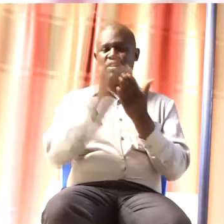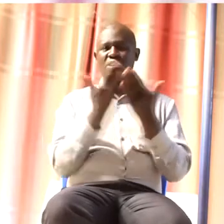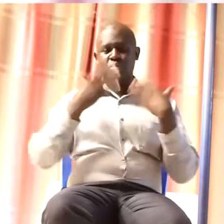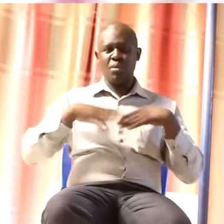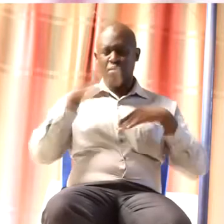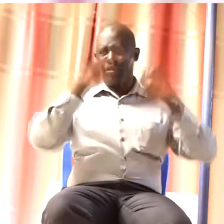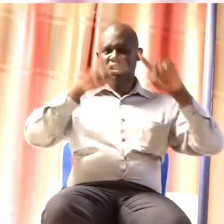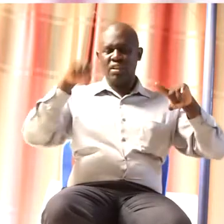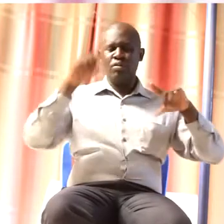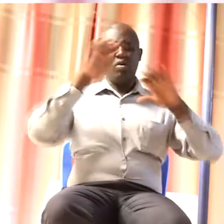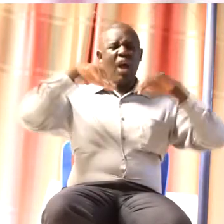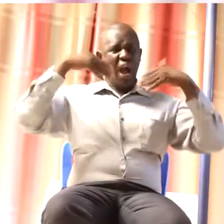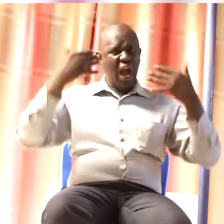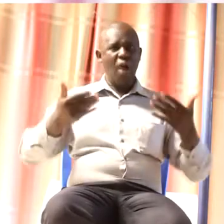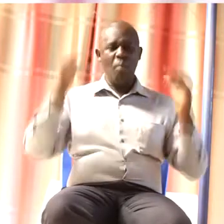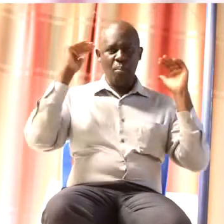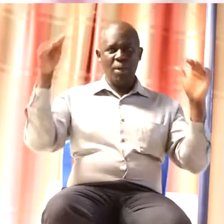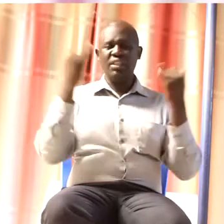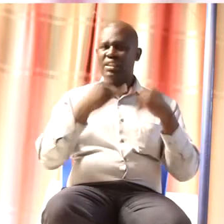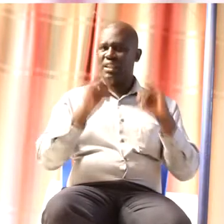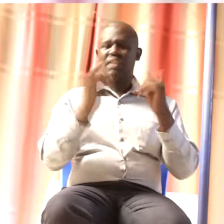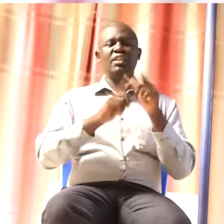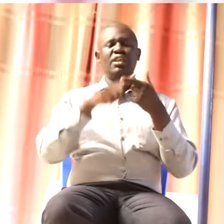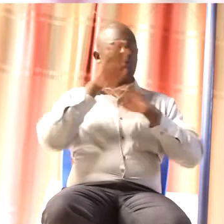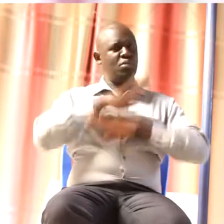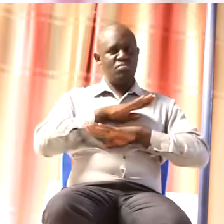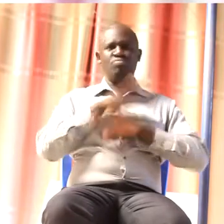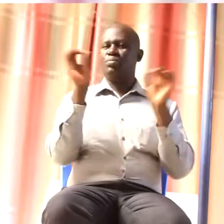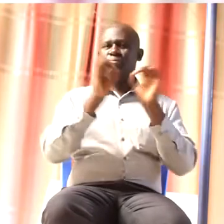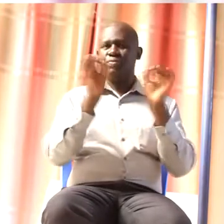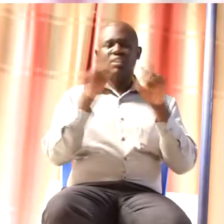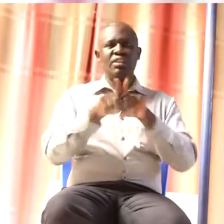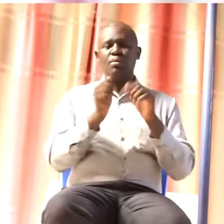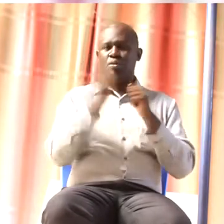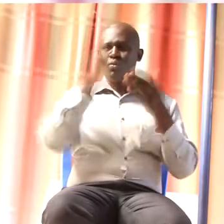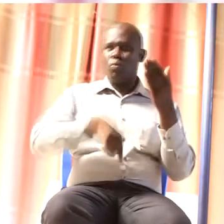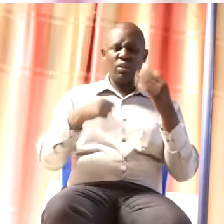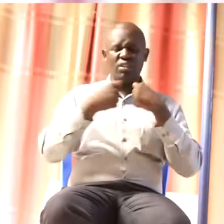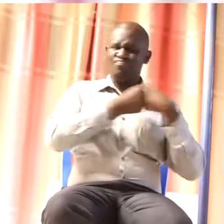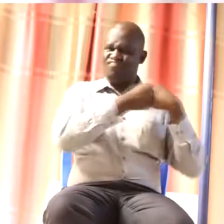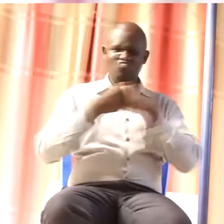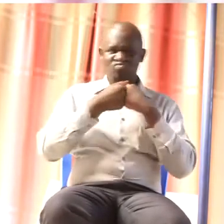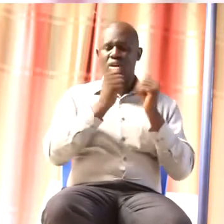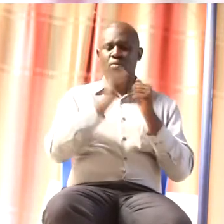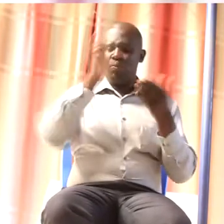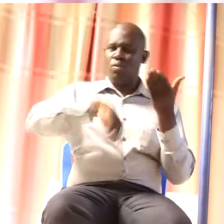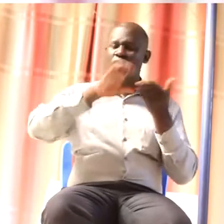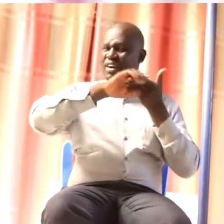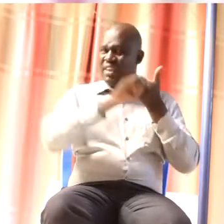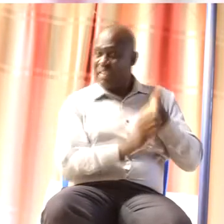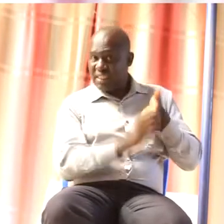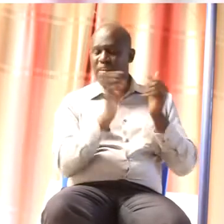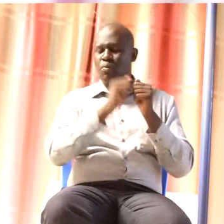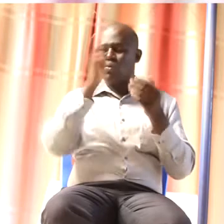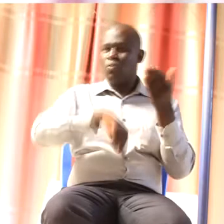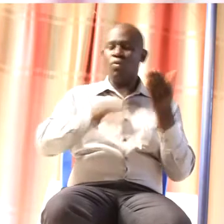of what much you try, they will not be satisfied. It's like wrestling with a pig. If you wrestle with a pig, both of you will be dirty,